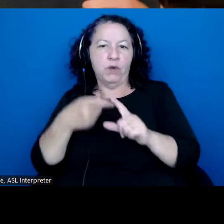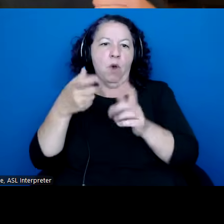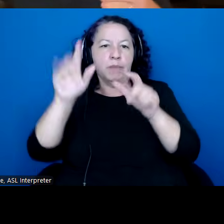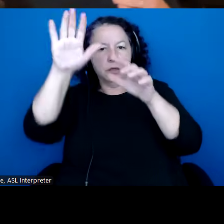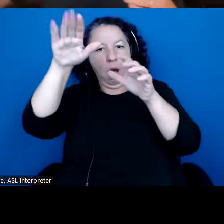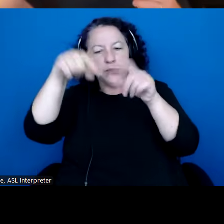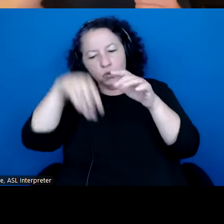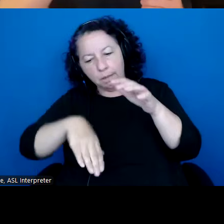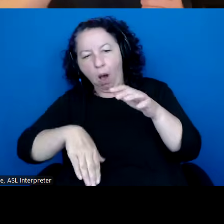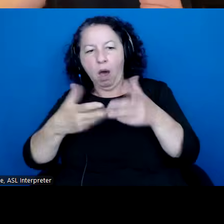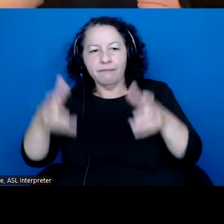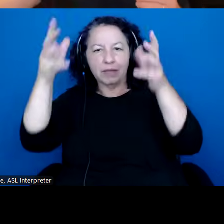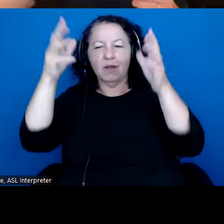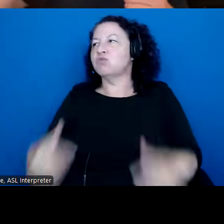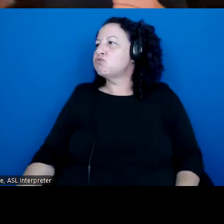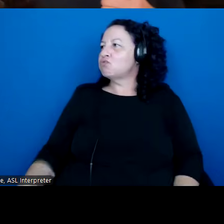not leaving enough time.